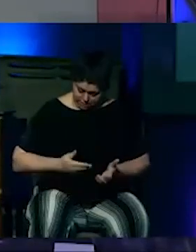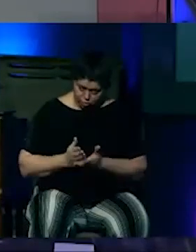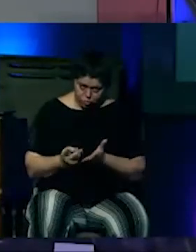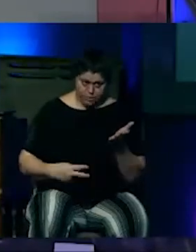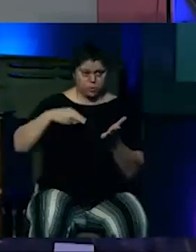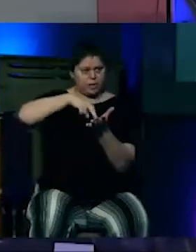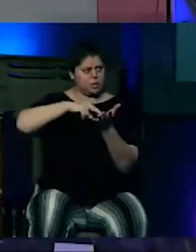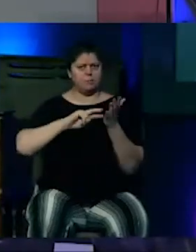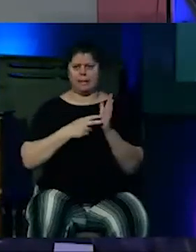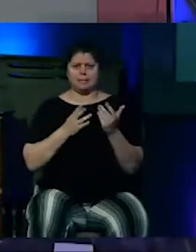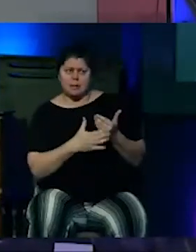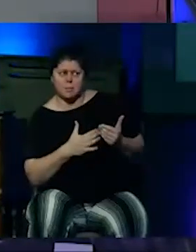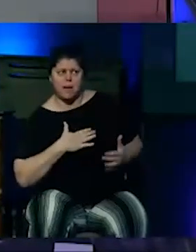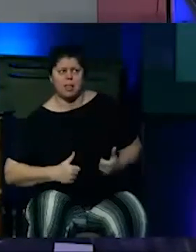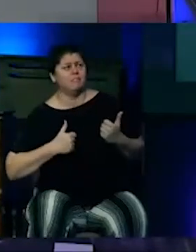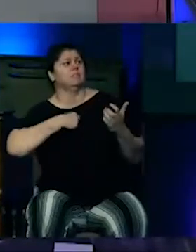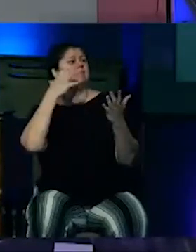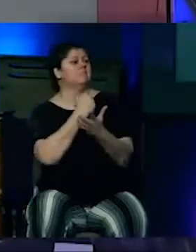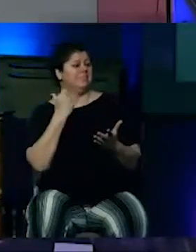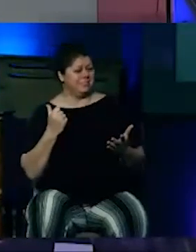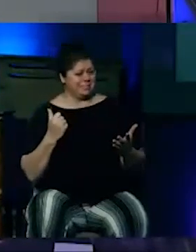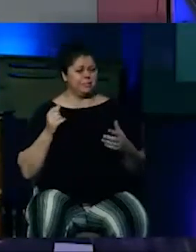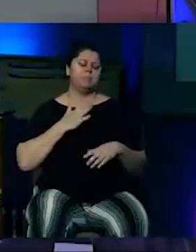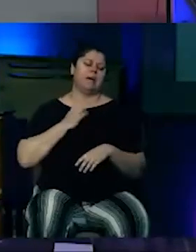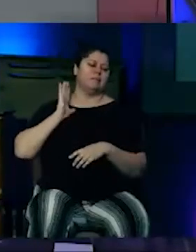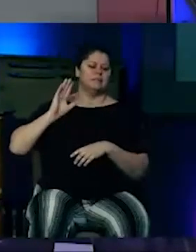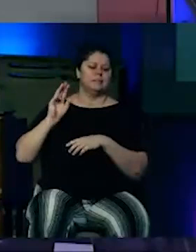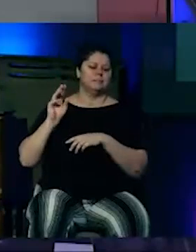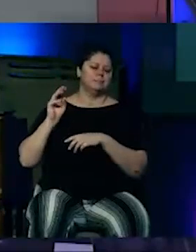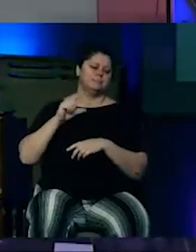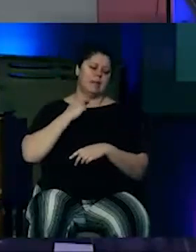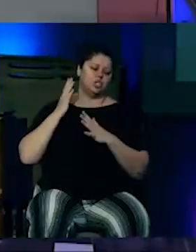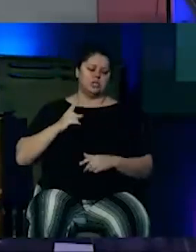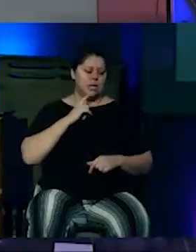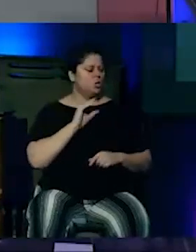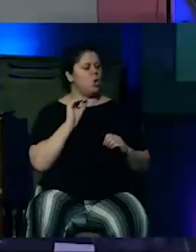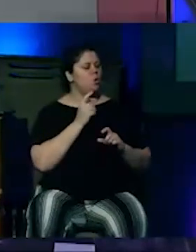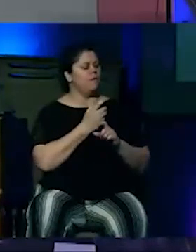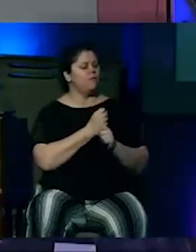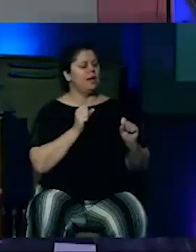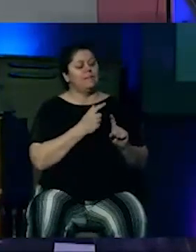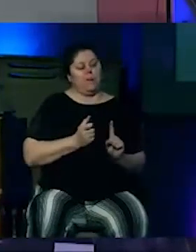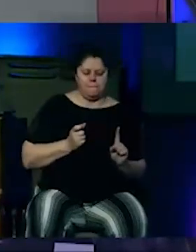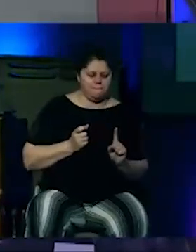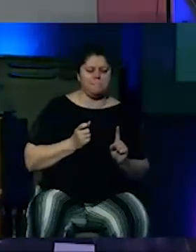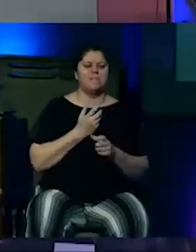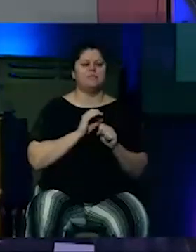live. My RUF minister used to say to me, there is no free from, only free to.